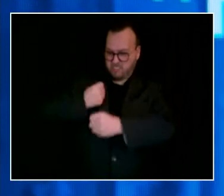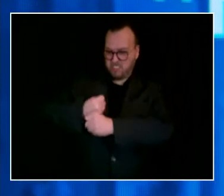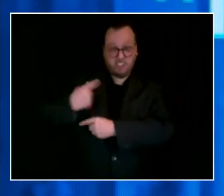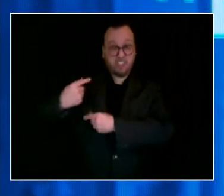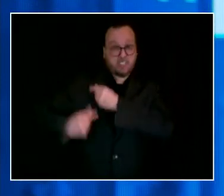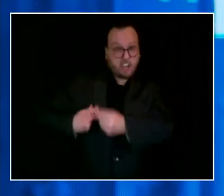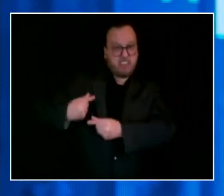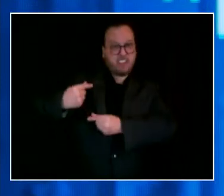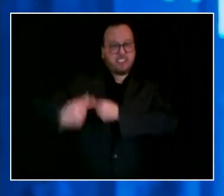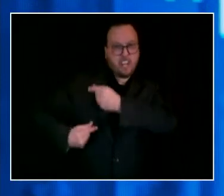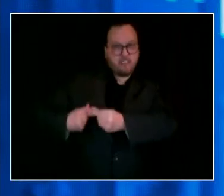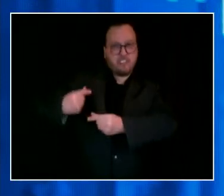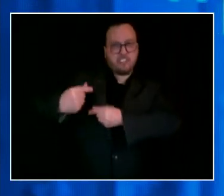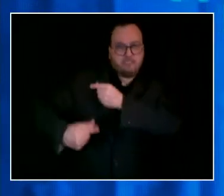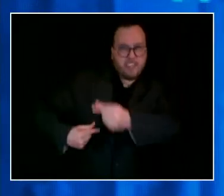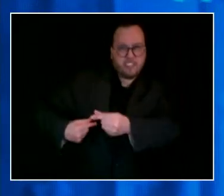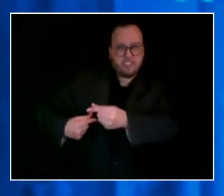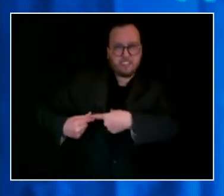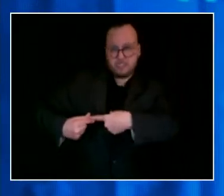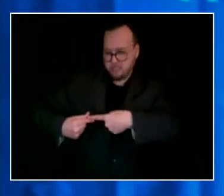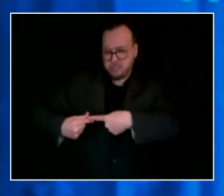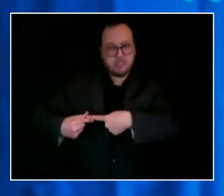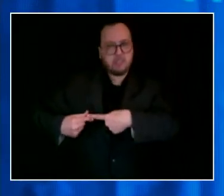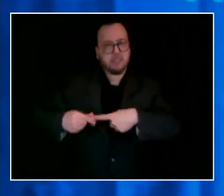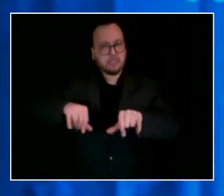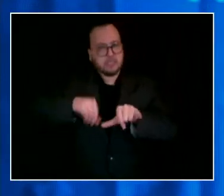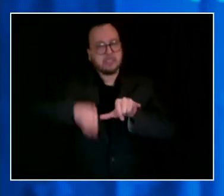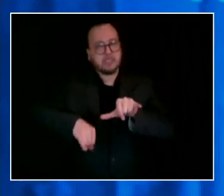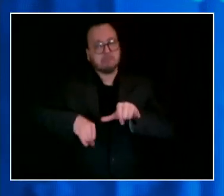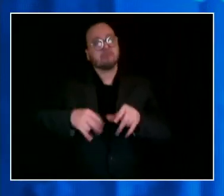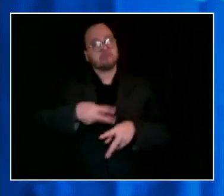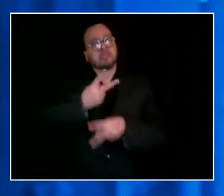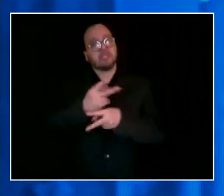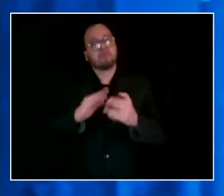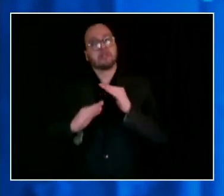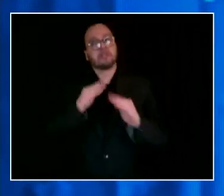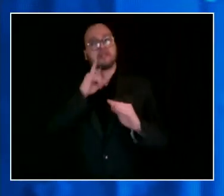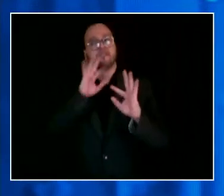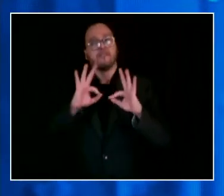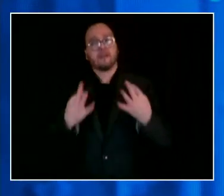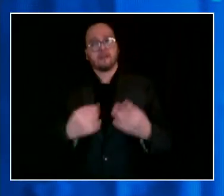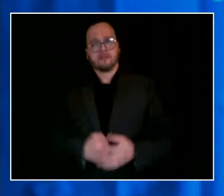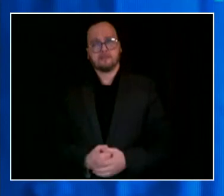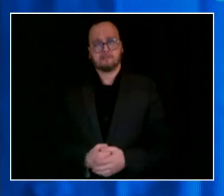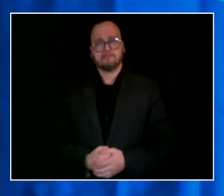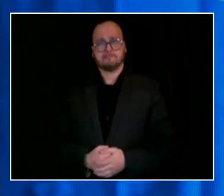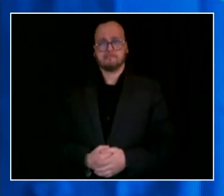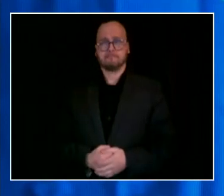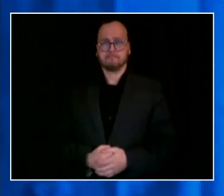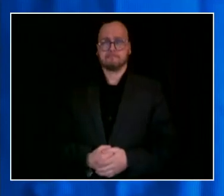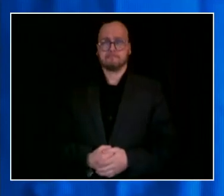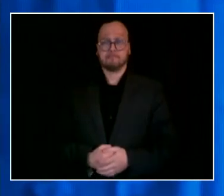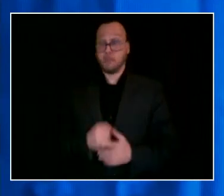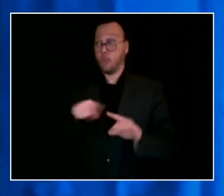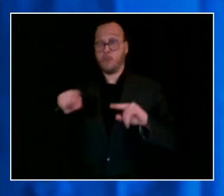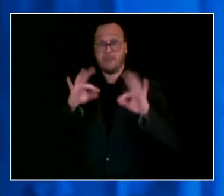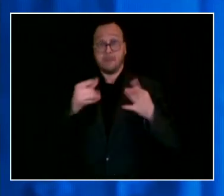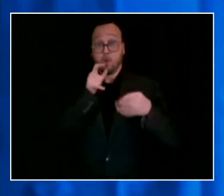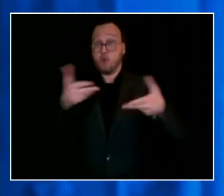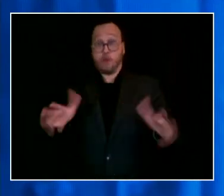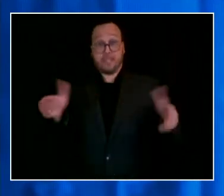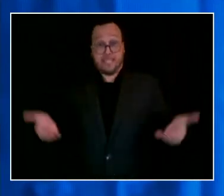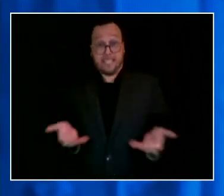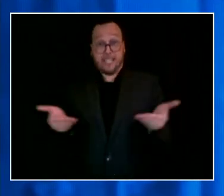let's keep this a city for families. Our families here and those who are on their